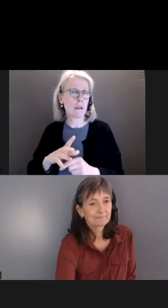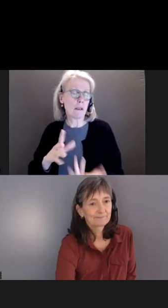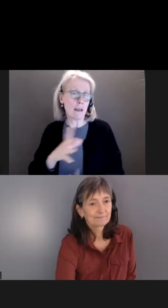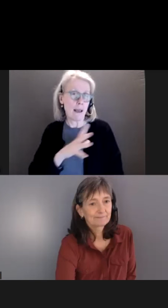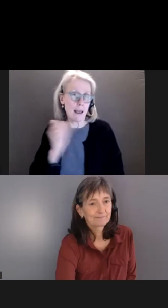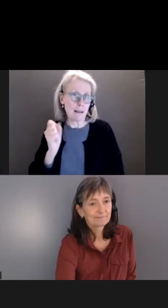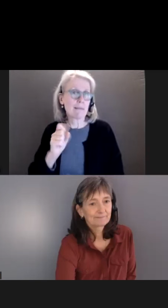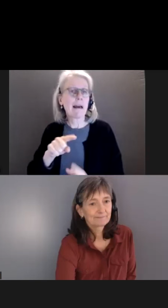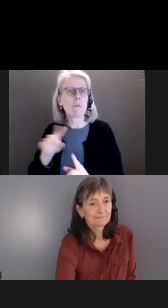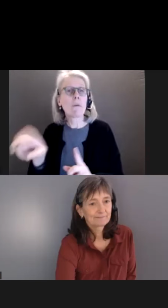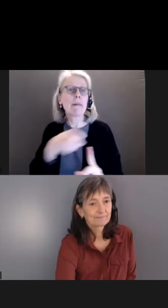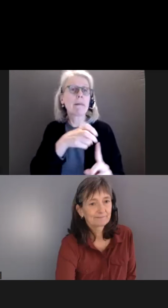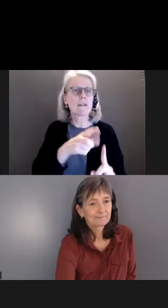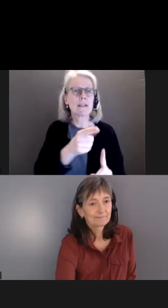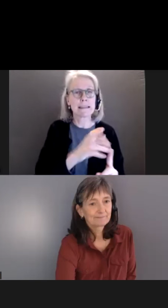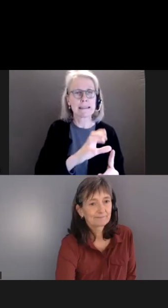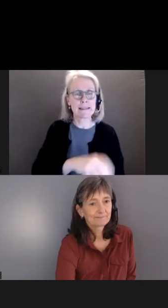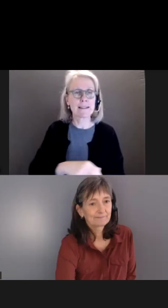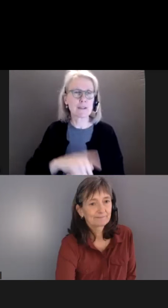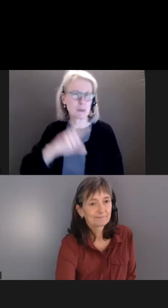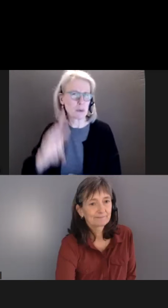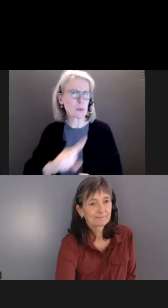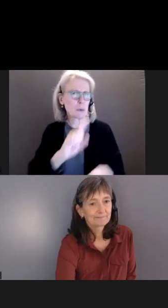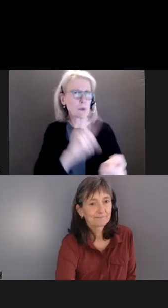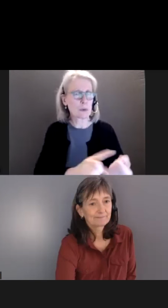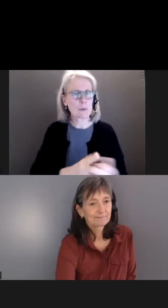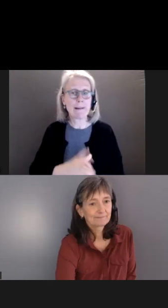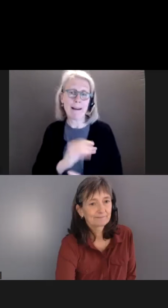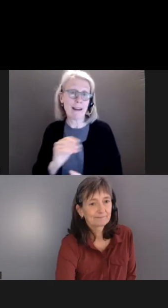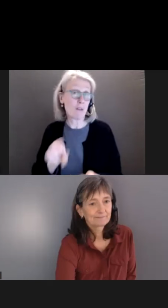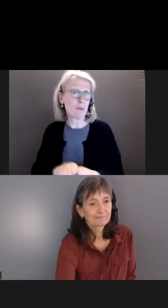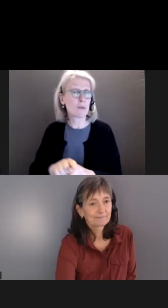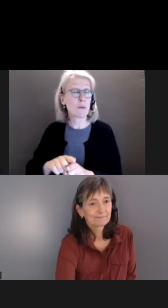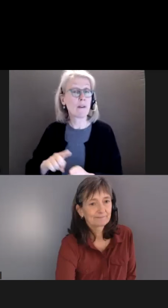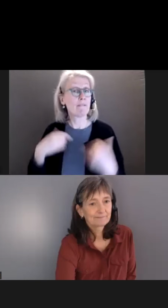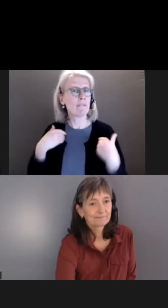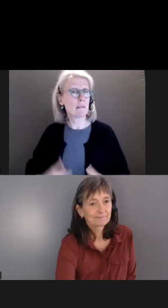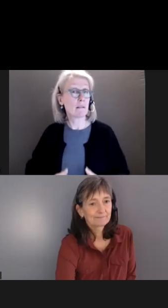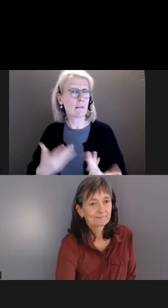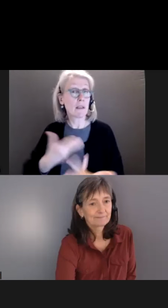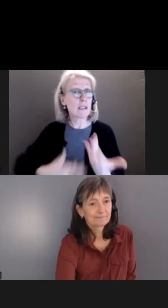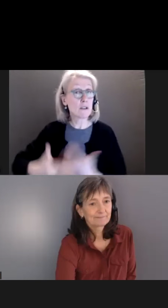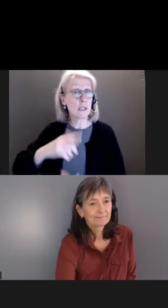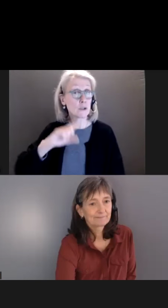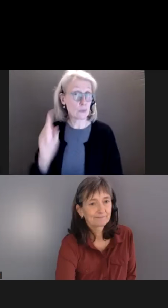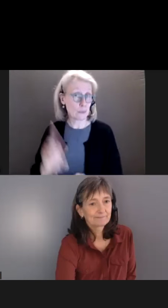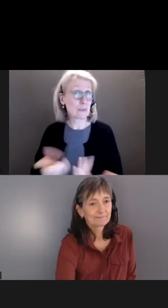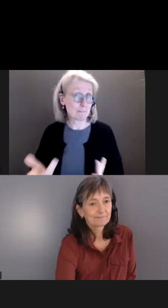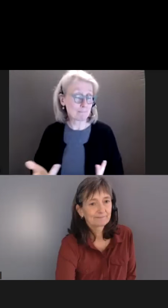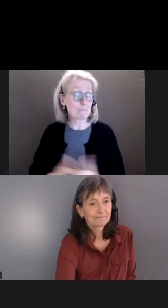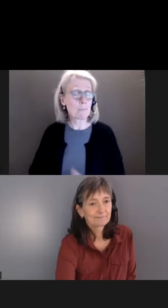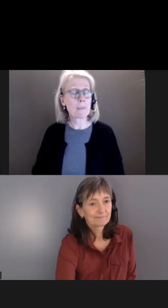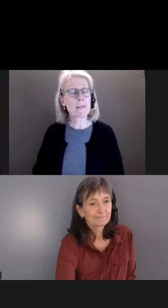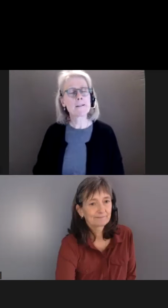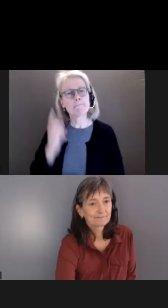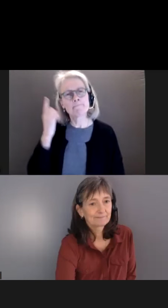into long-term care homes, such as hospitalizations, loss of physical functioning, and increased isolation. So when thinking about